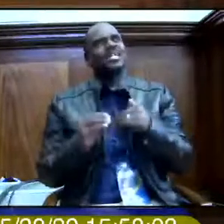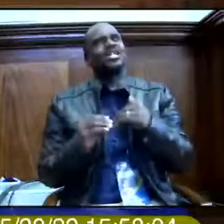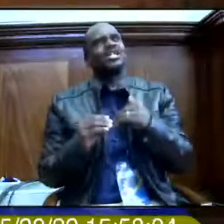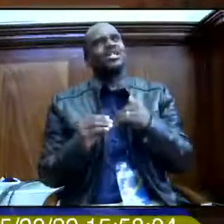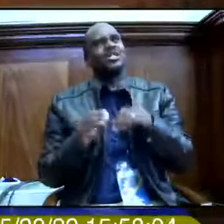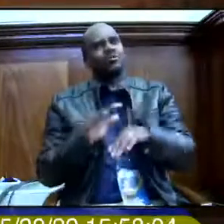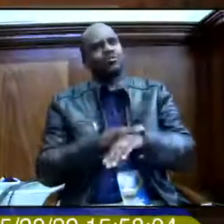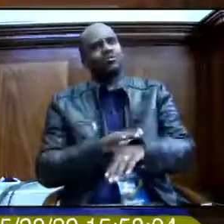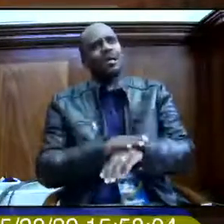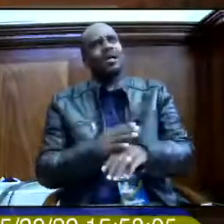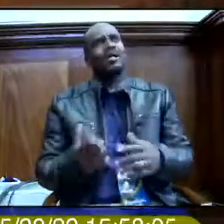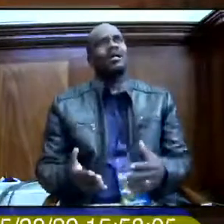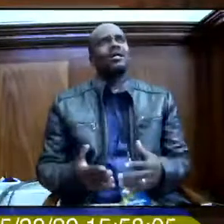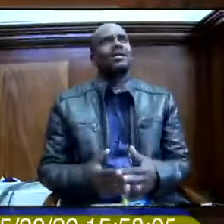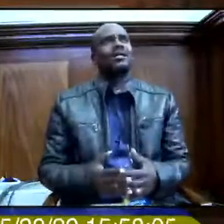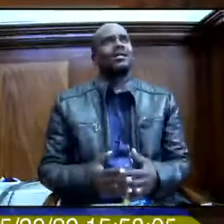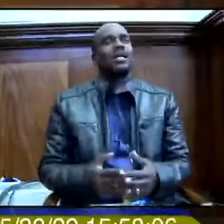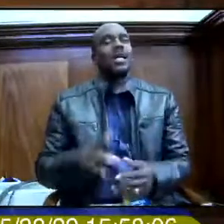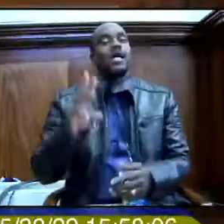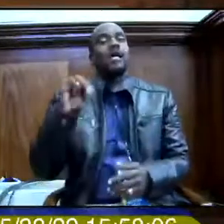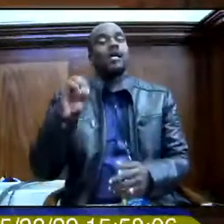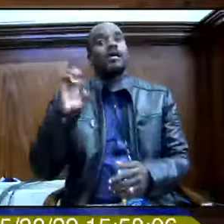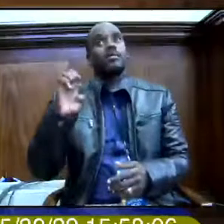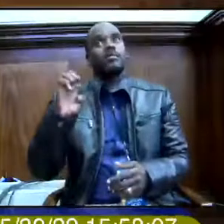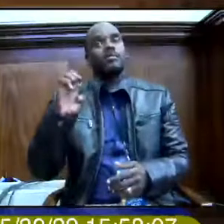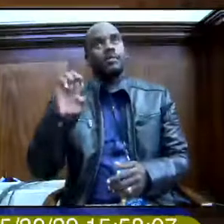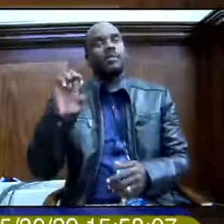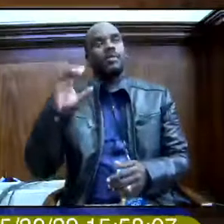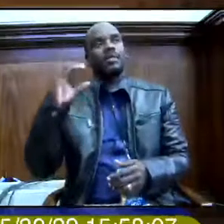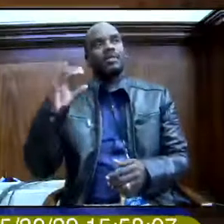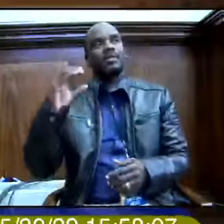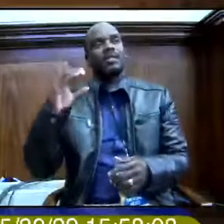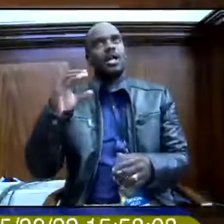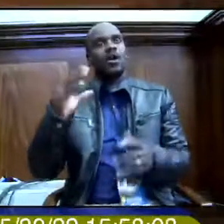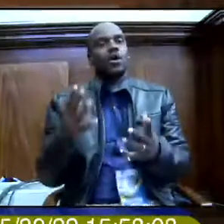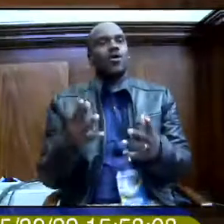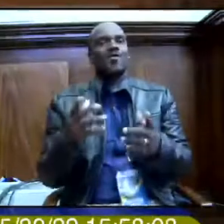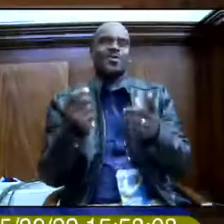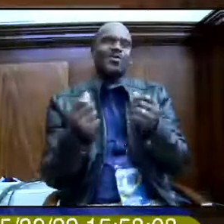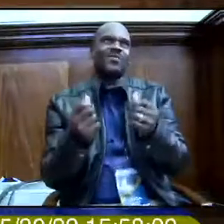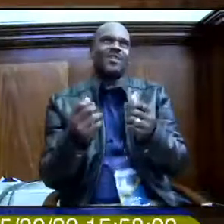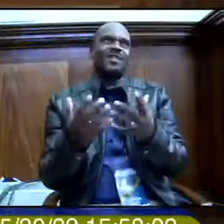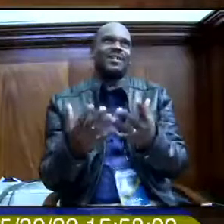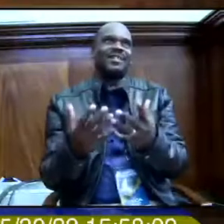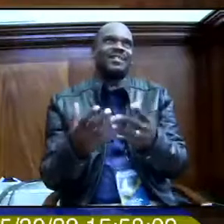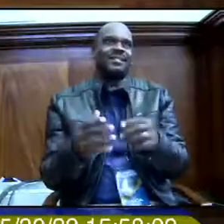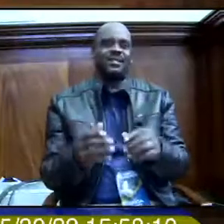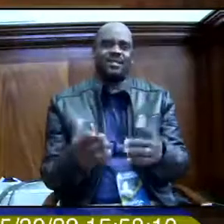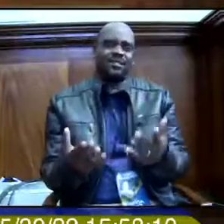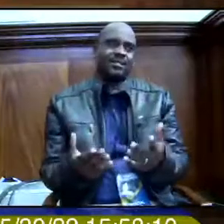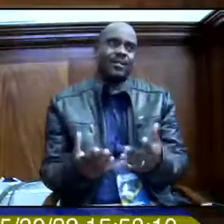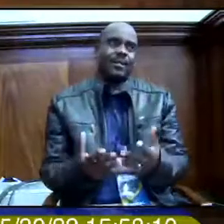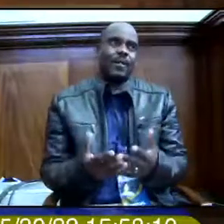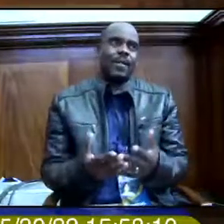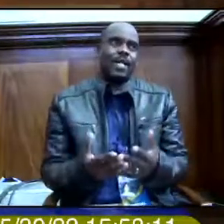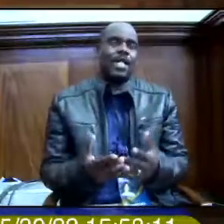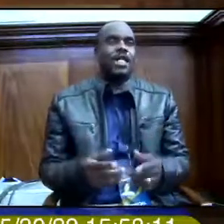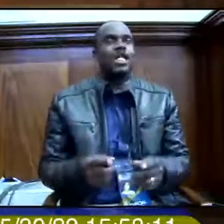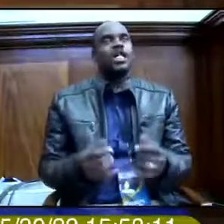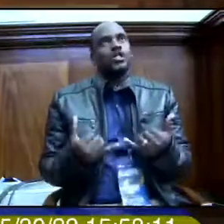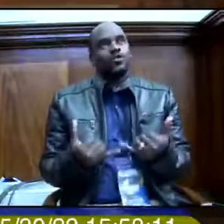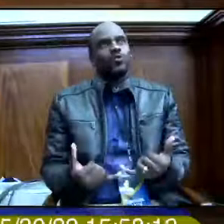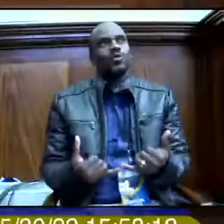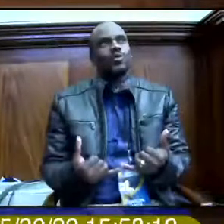honorable embassy of of finance or treasure has actually alluded to that so we are raising that